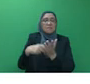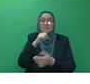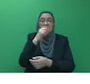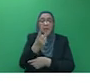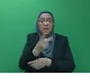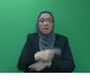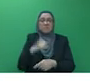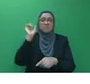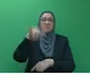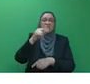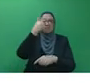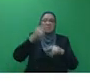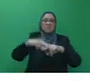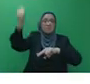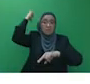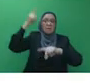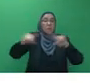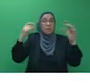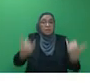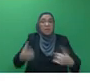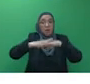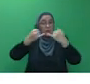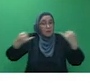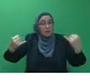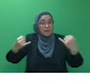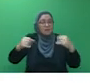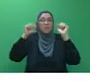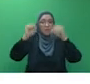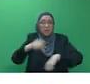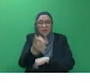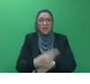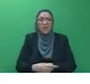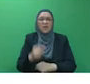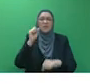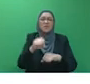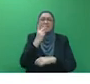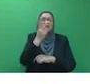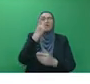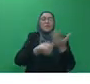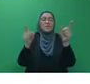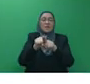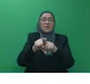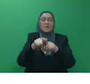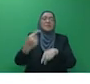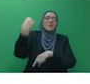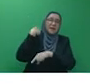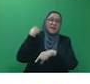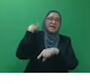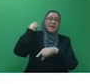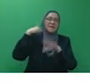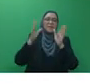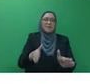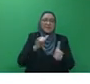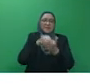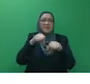only can you see them you can see what's happening behind them so so you uh i would say respectfully i would have to disagree that